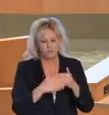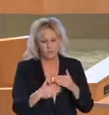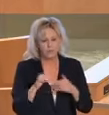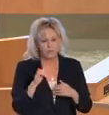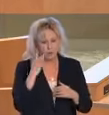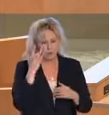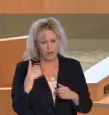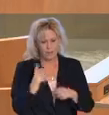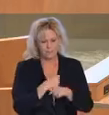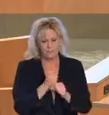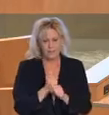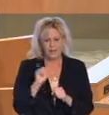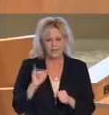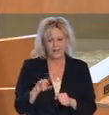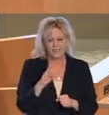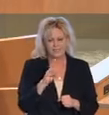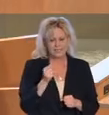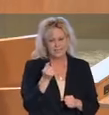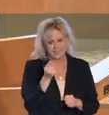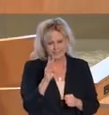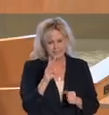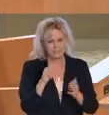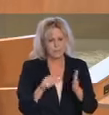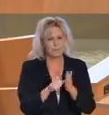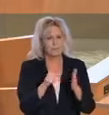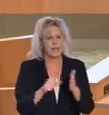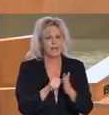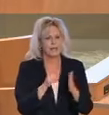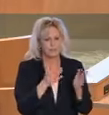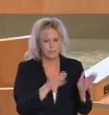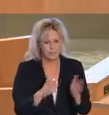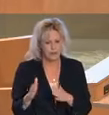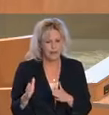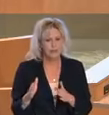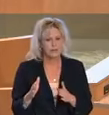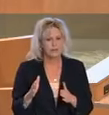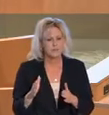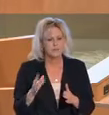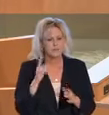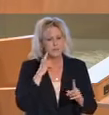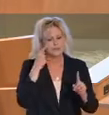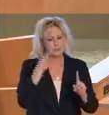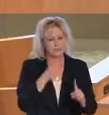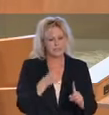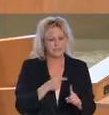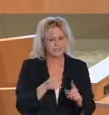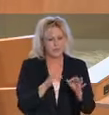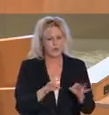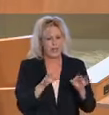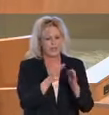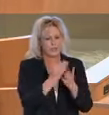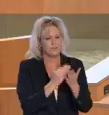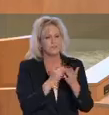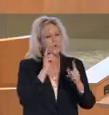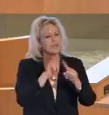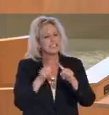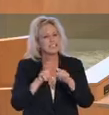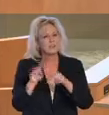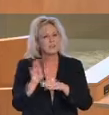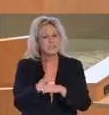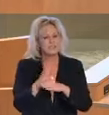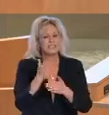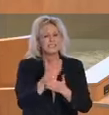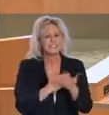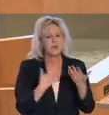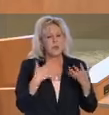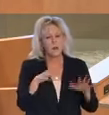why we put together this 60-page plan of specific criteria for each type of business. And a lot of things we see already